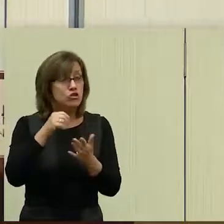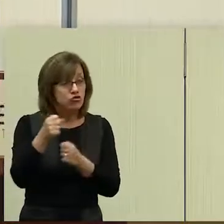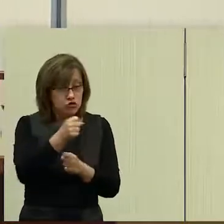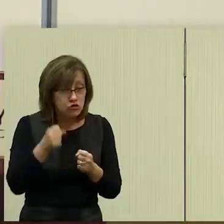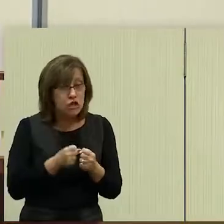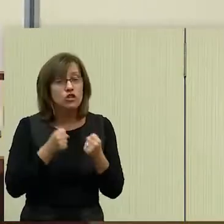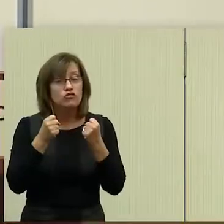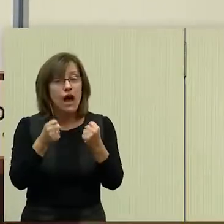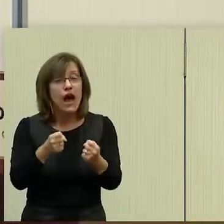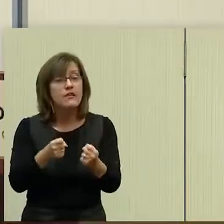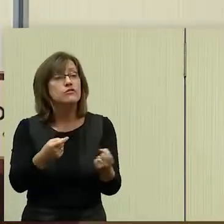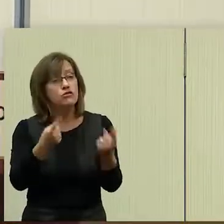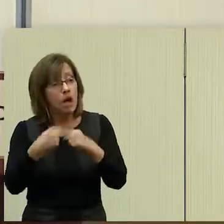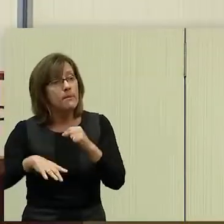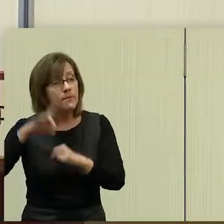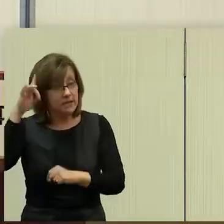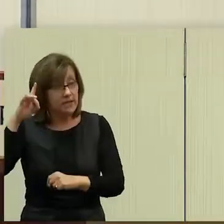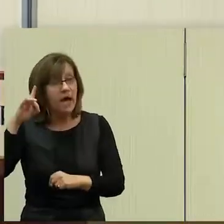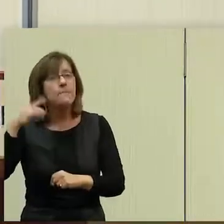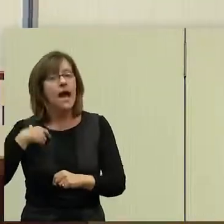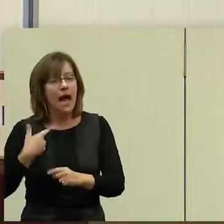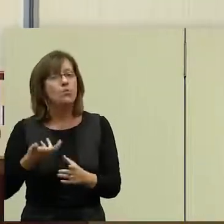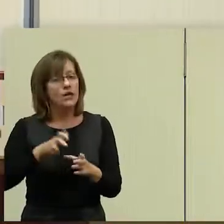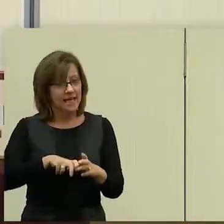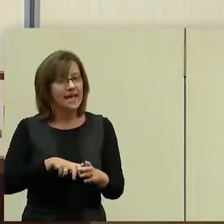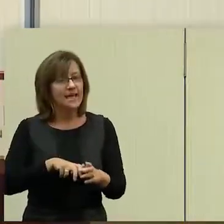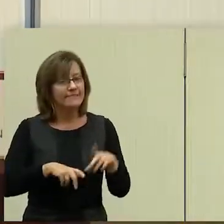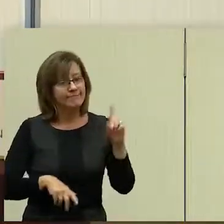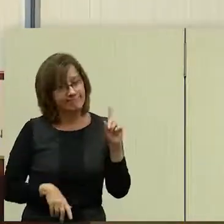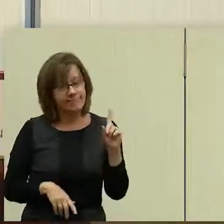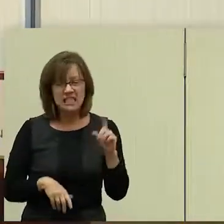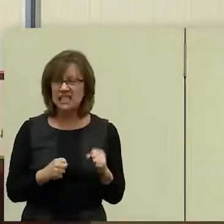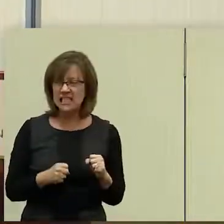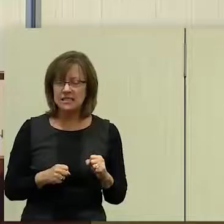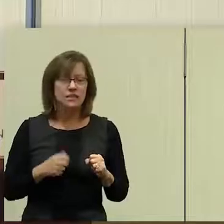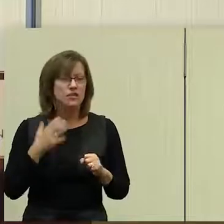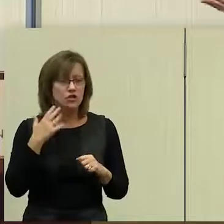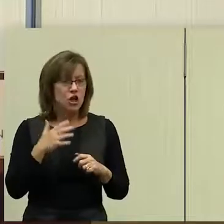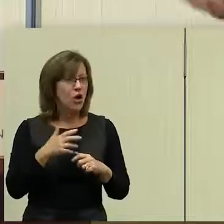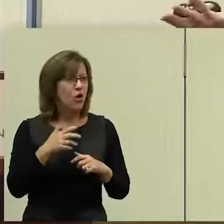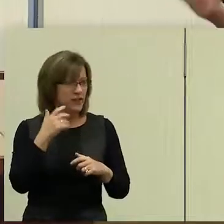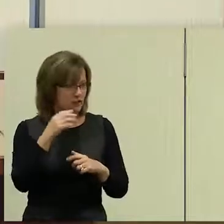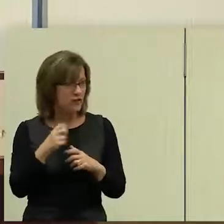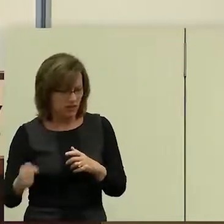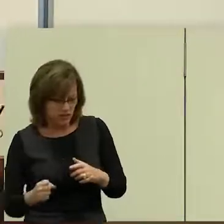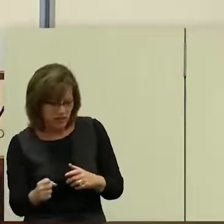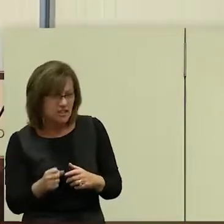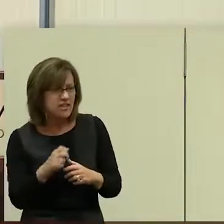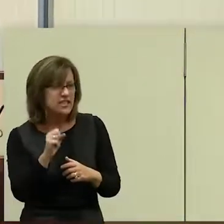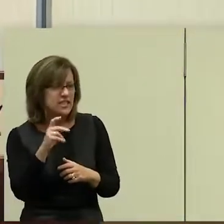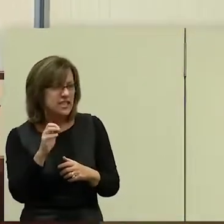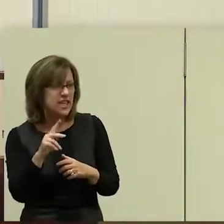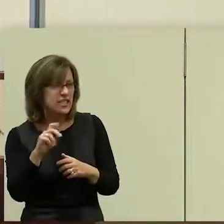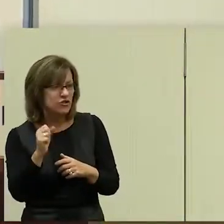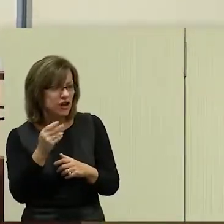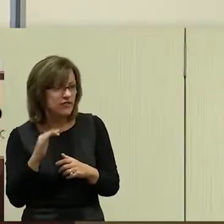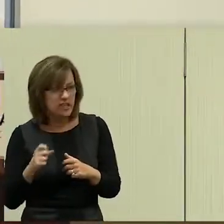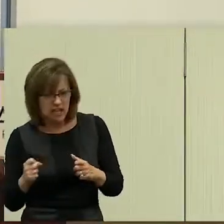not fluent, right? It took me time of practicing. You know how jerky it is when you learned how to drive a stick?